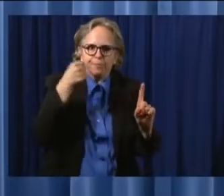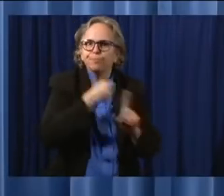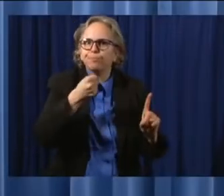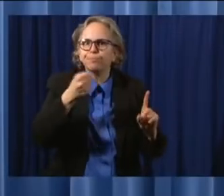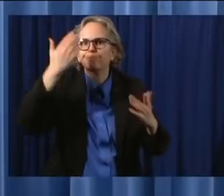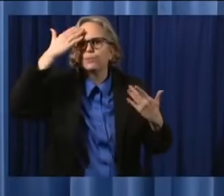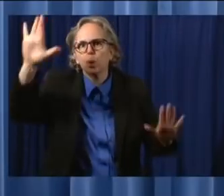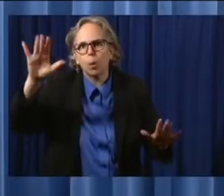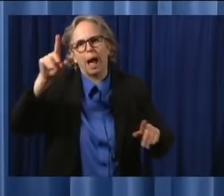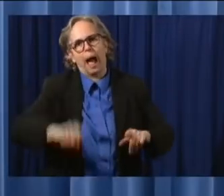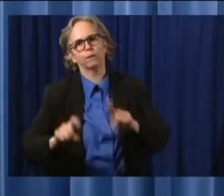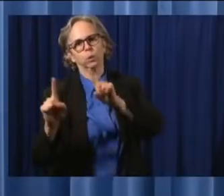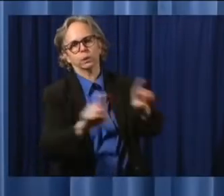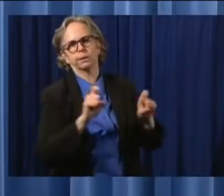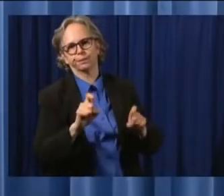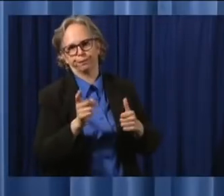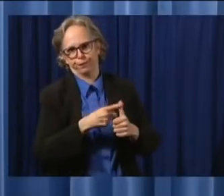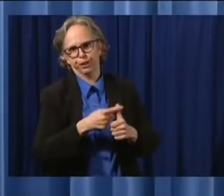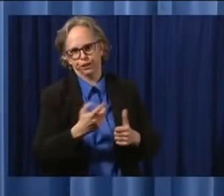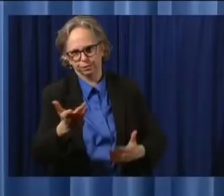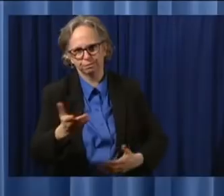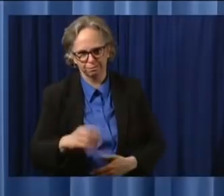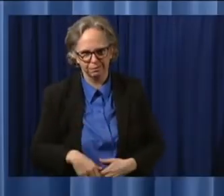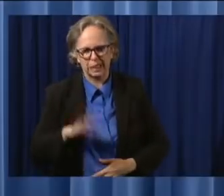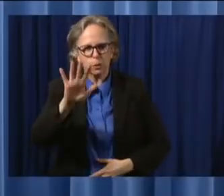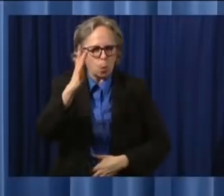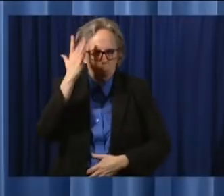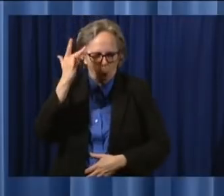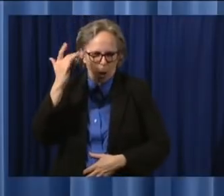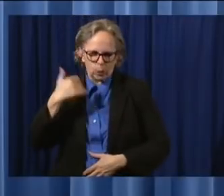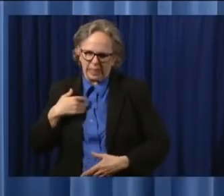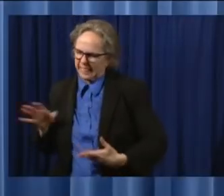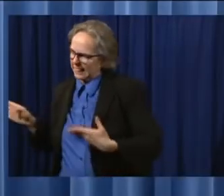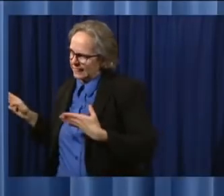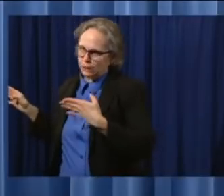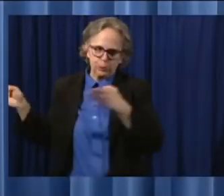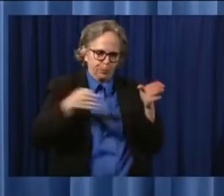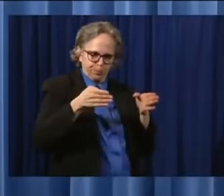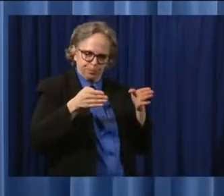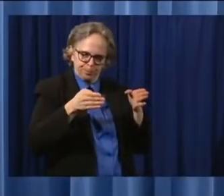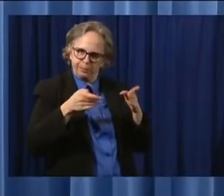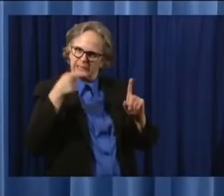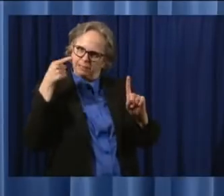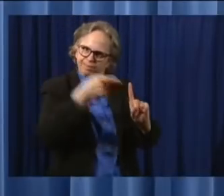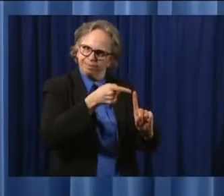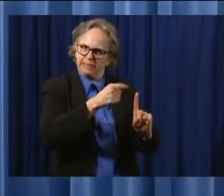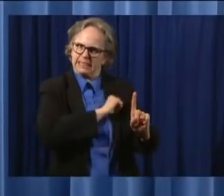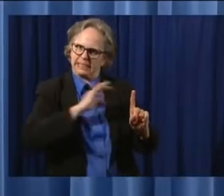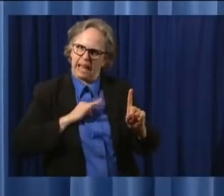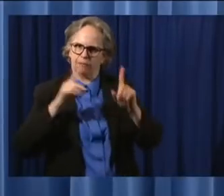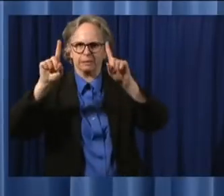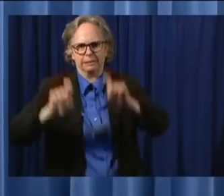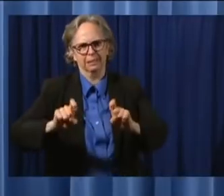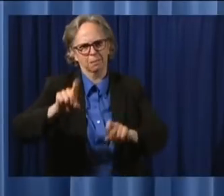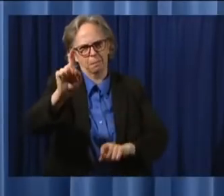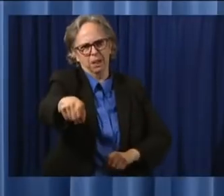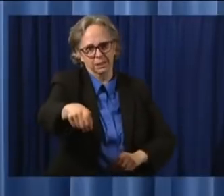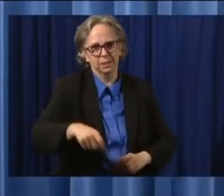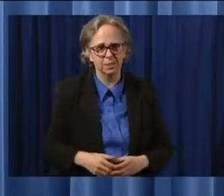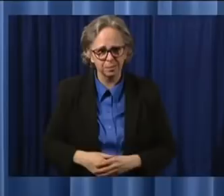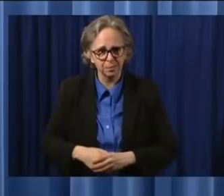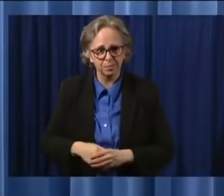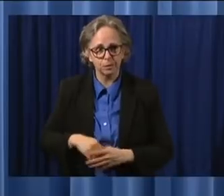reasons that why this testing is in fact important. So this is a new phase. We begin it